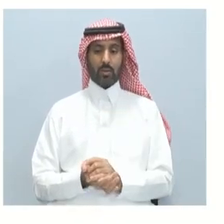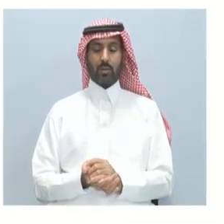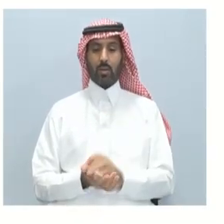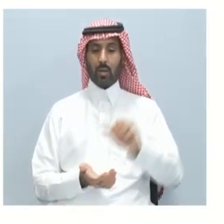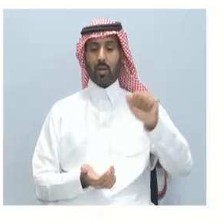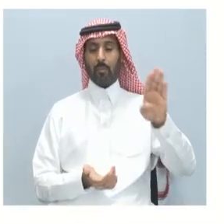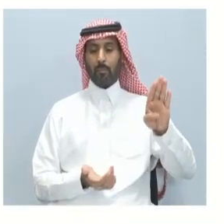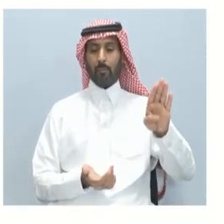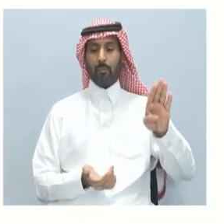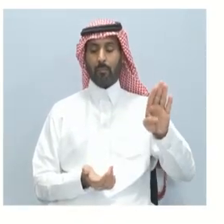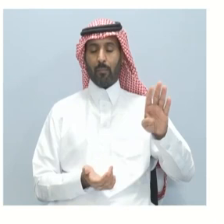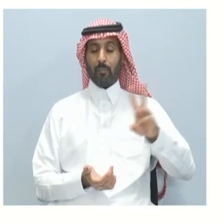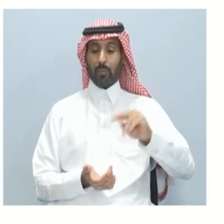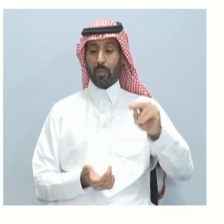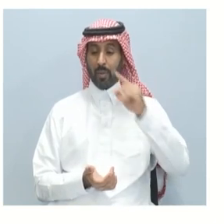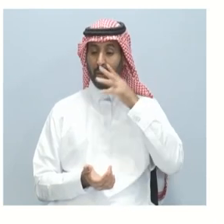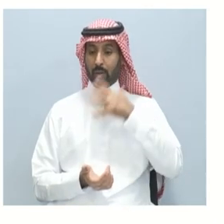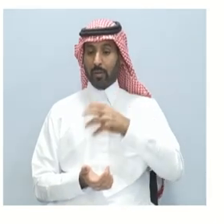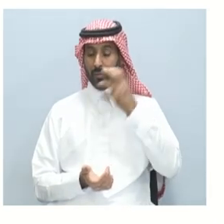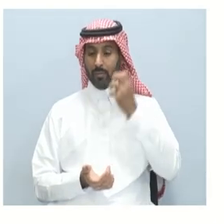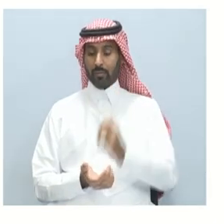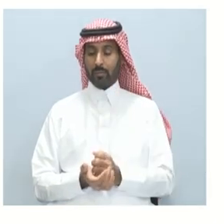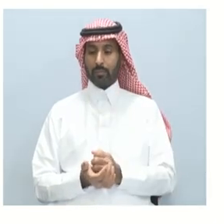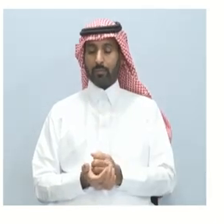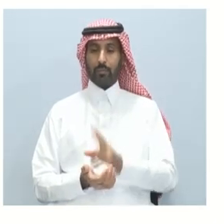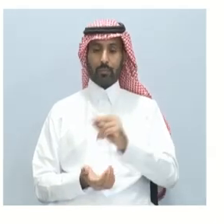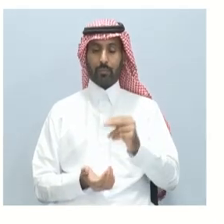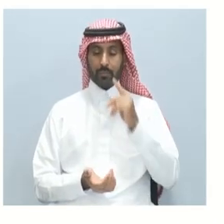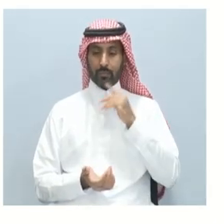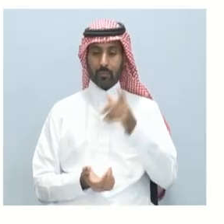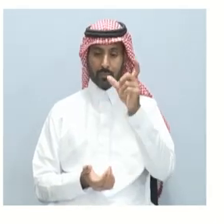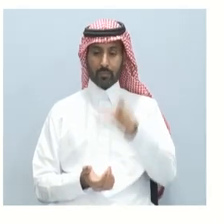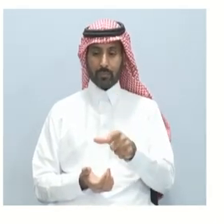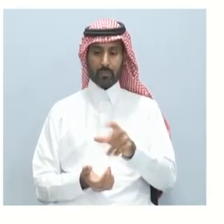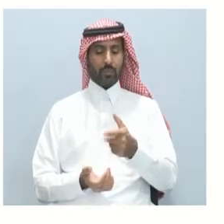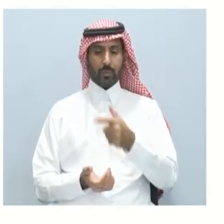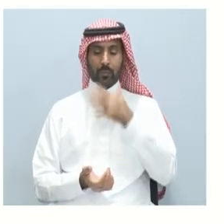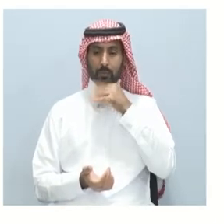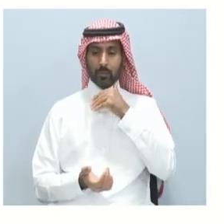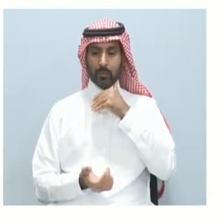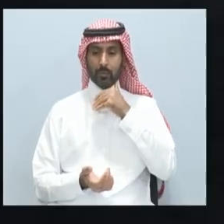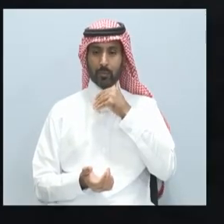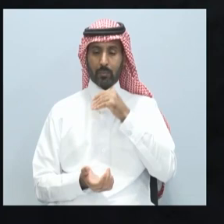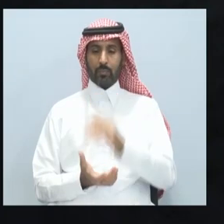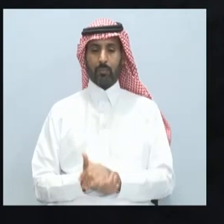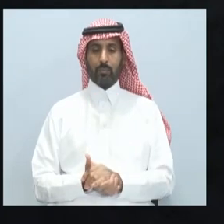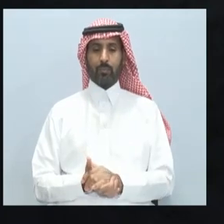or B, if they were both like their grandfather or like the other character who was the grandmother, do you think it would be